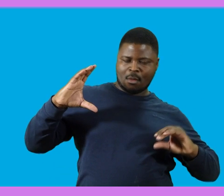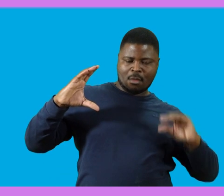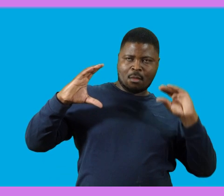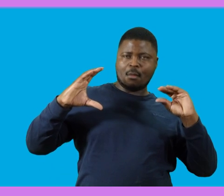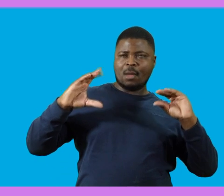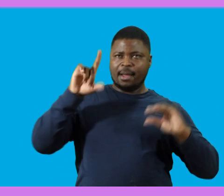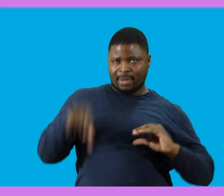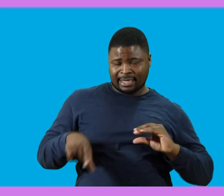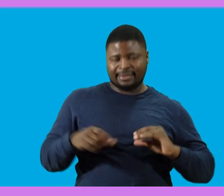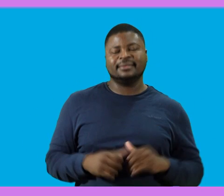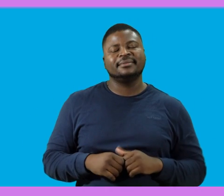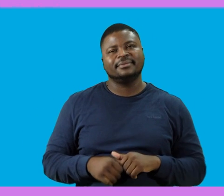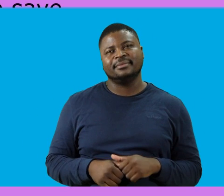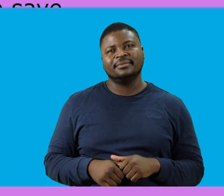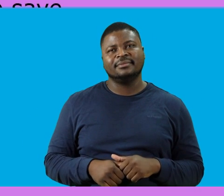income.